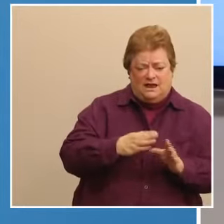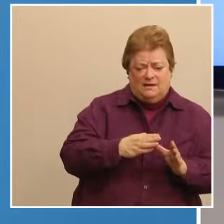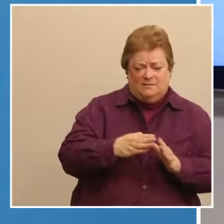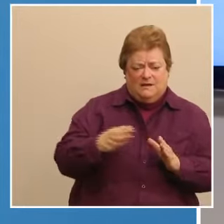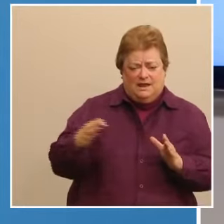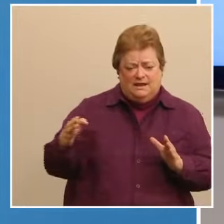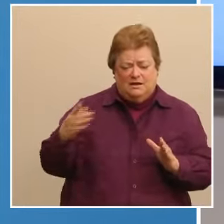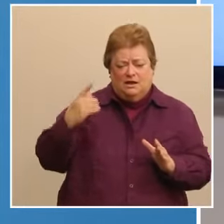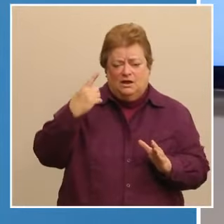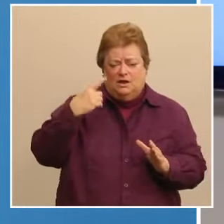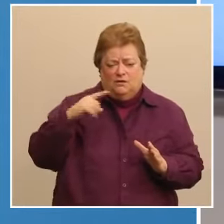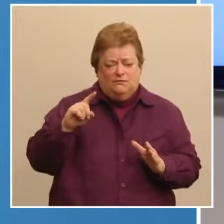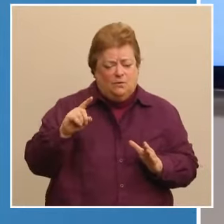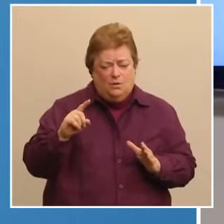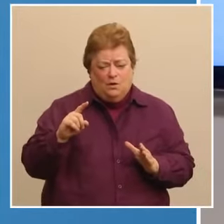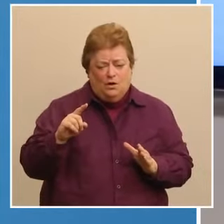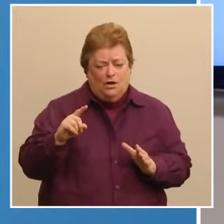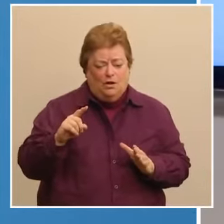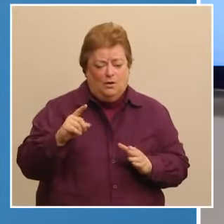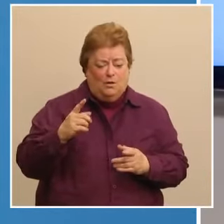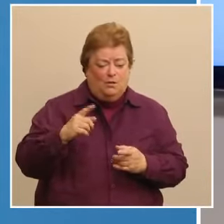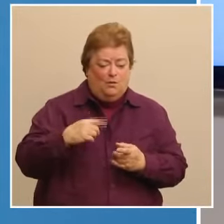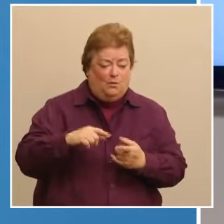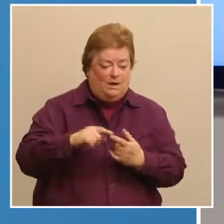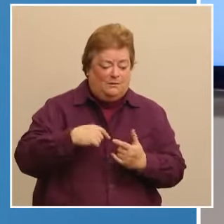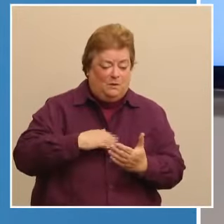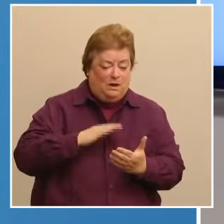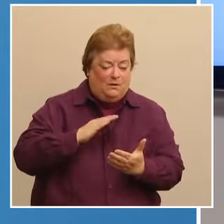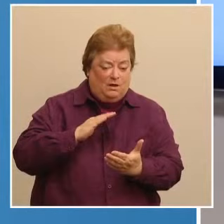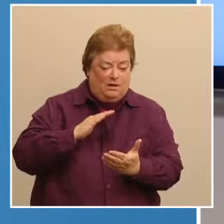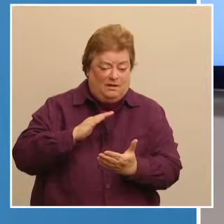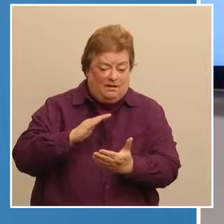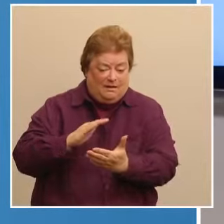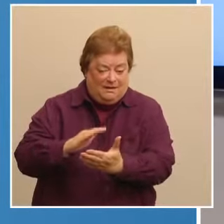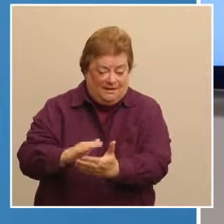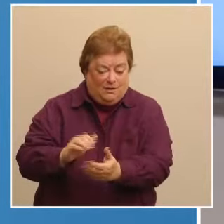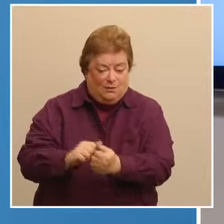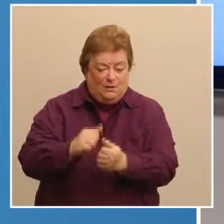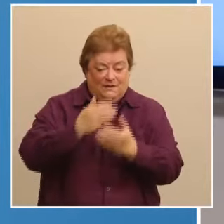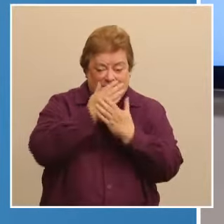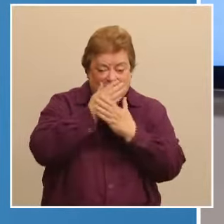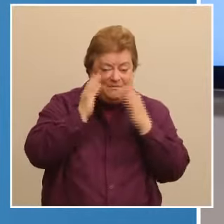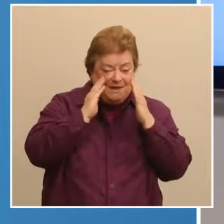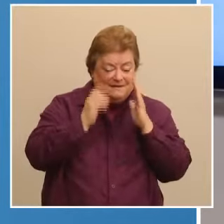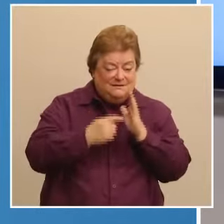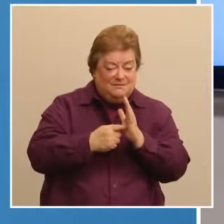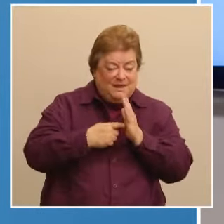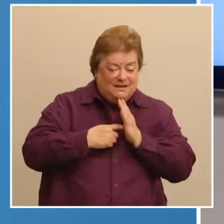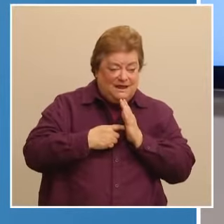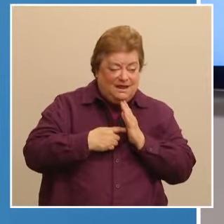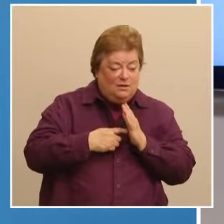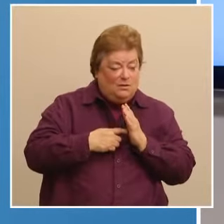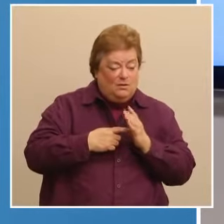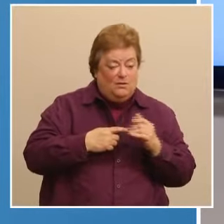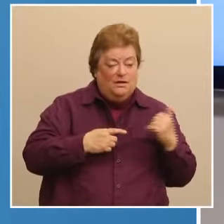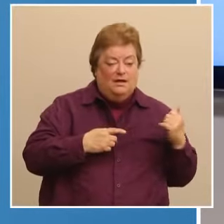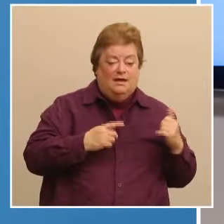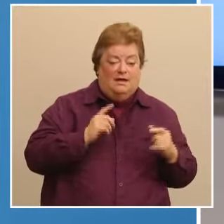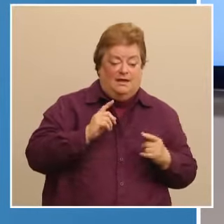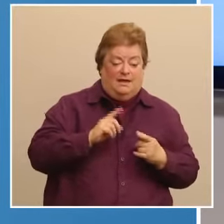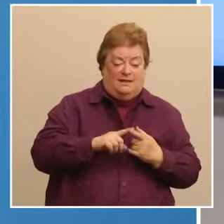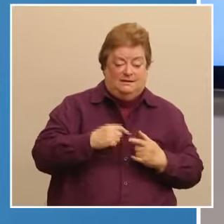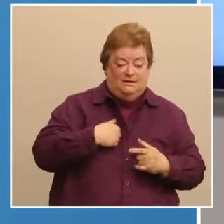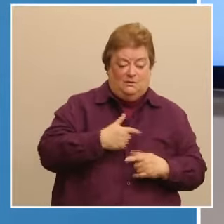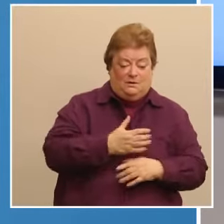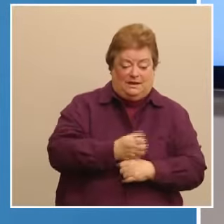the mask mandate, or it's here to stay for the foreseeable future? You know, at this time, until we actually get